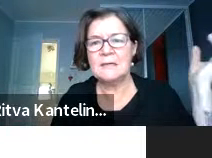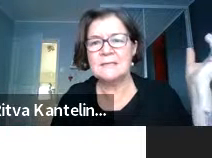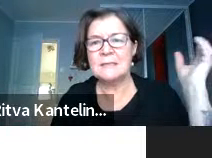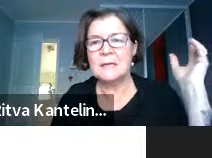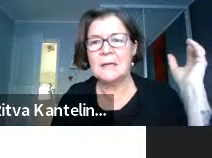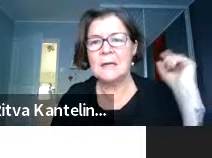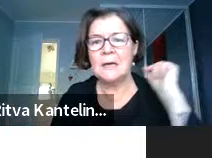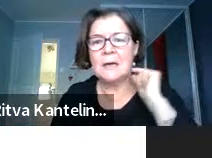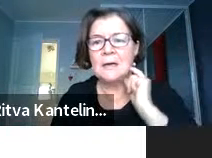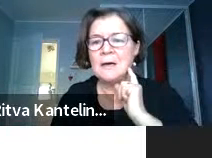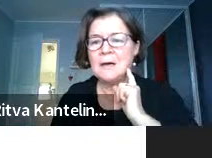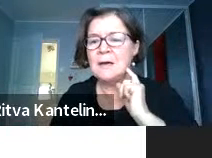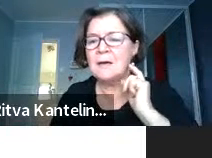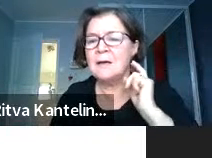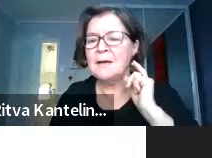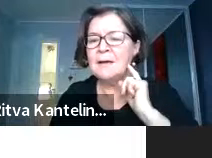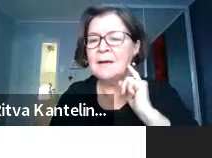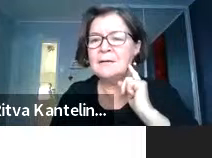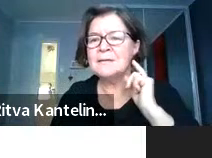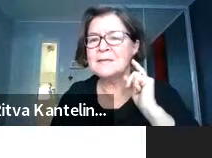language skills.